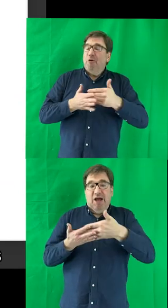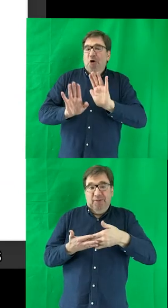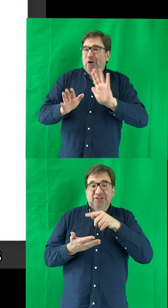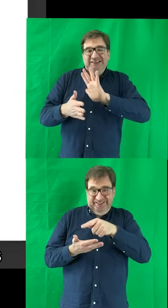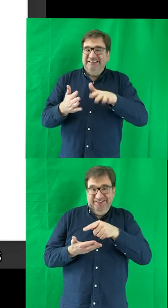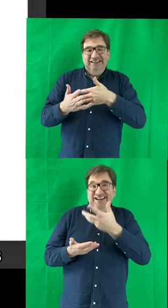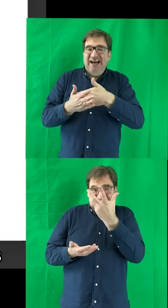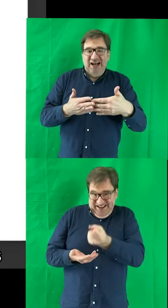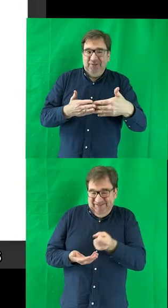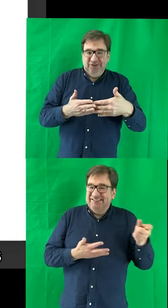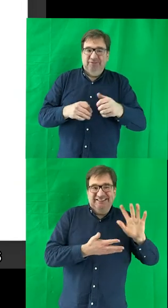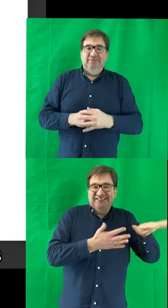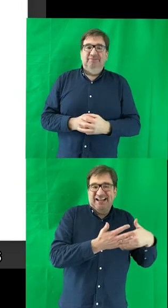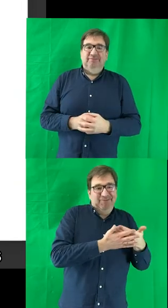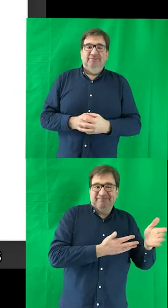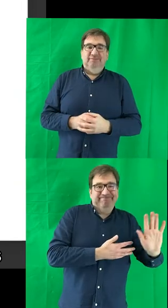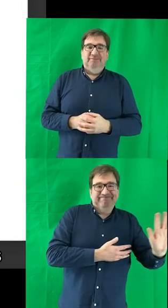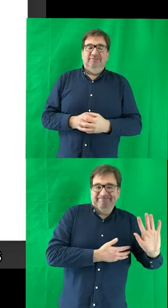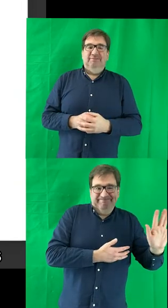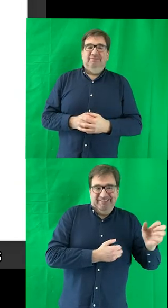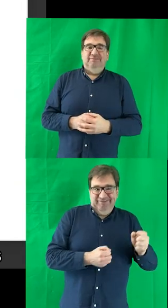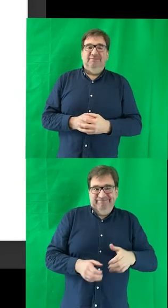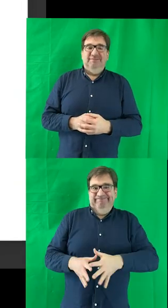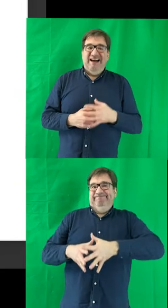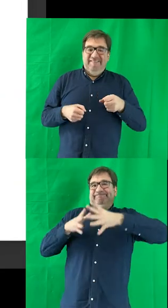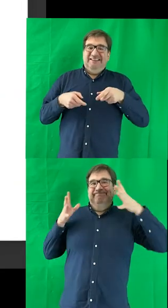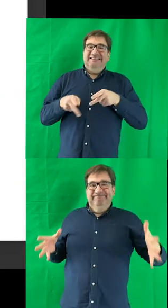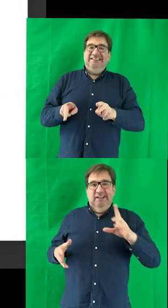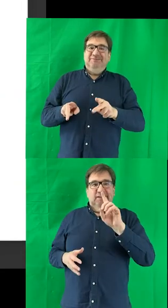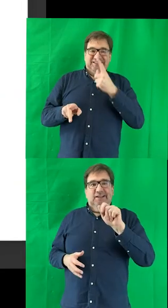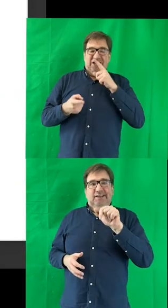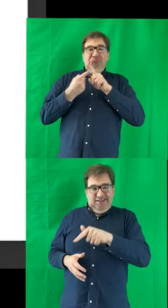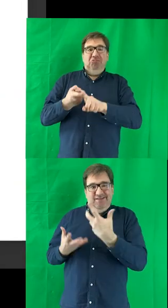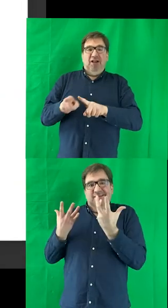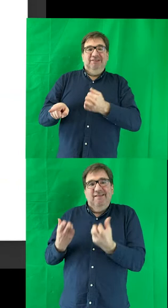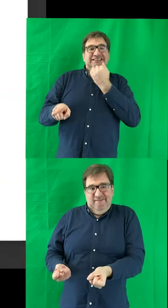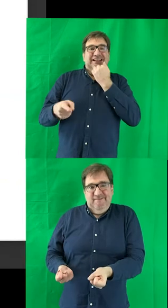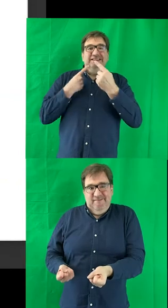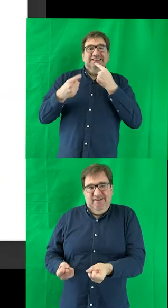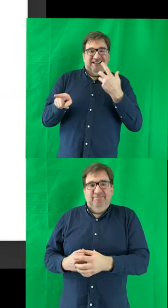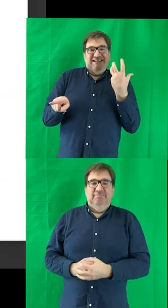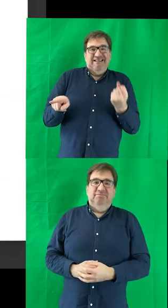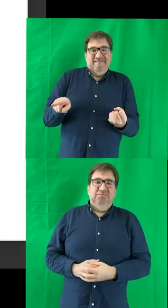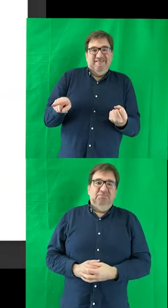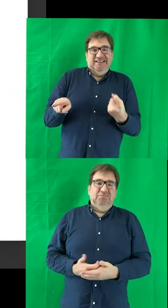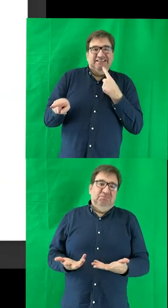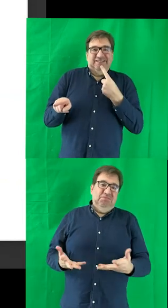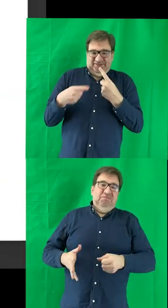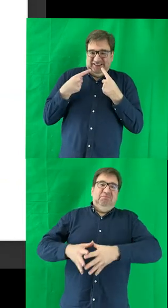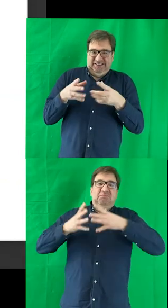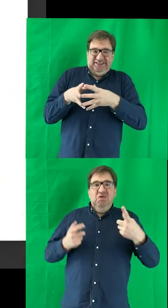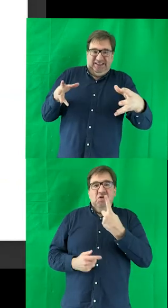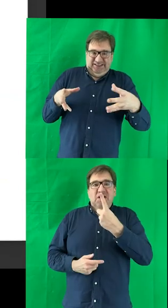any languages that are not signed languages, is we have systems that are able to rely on